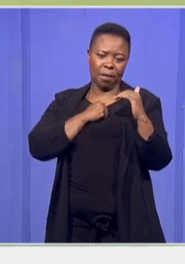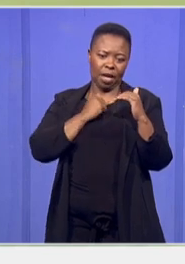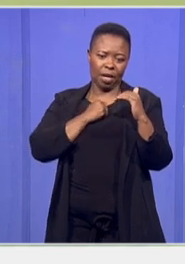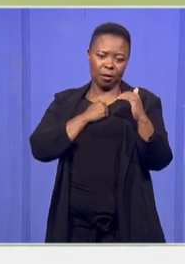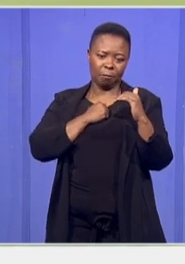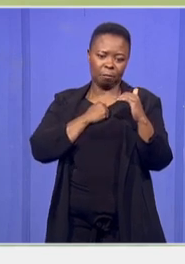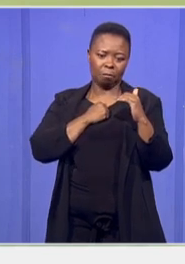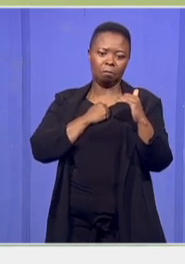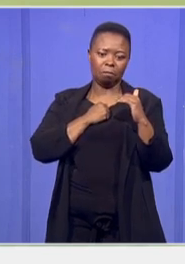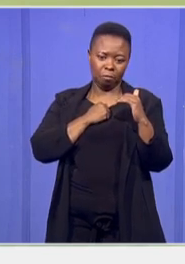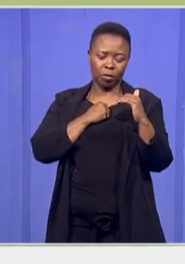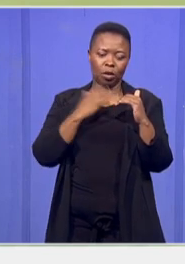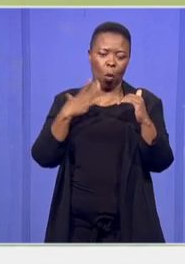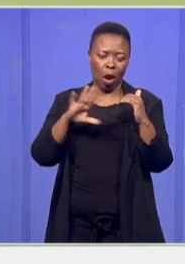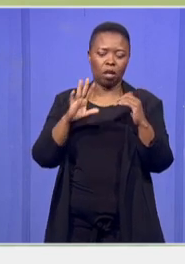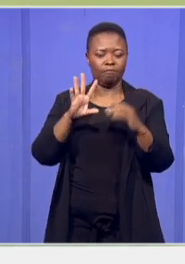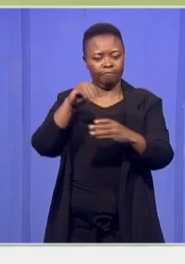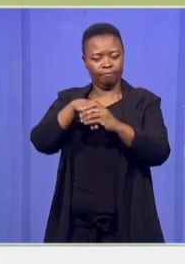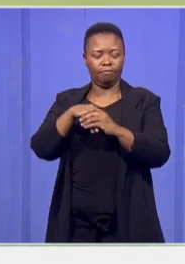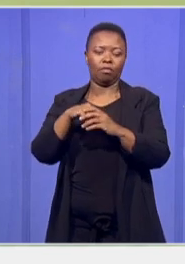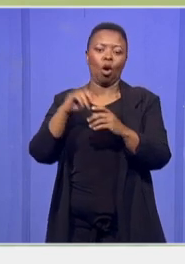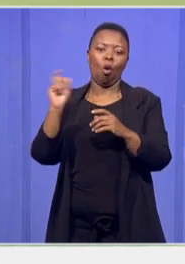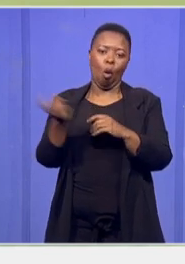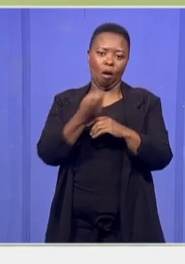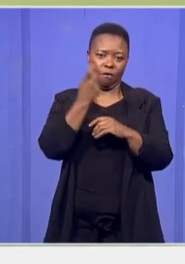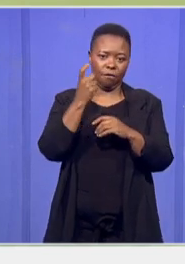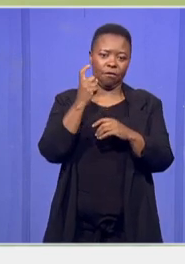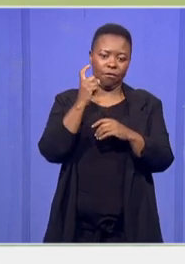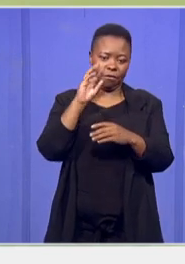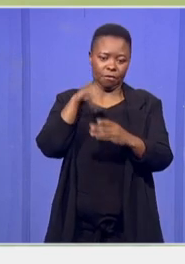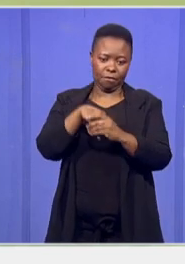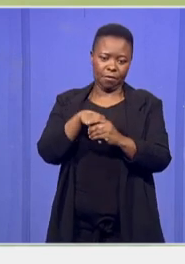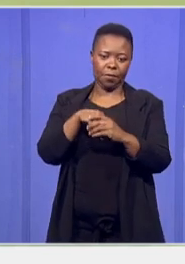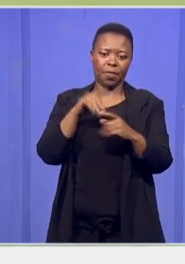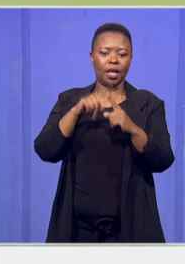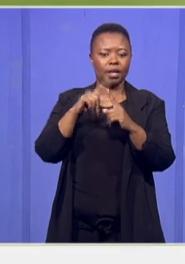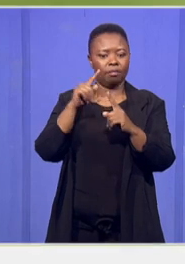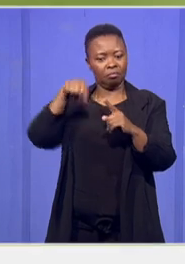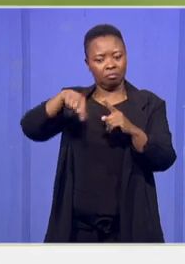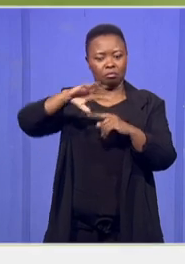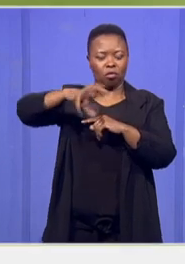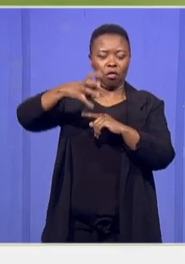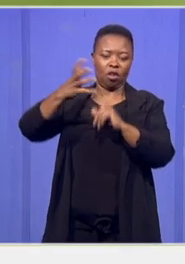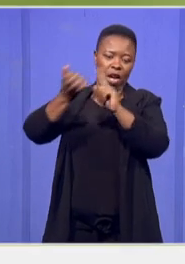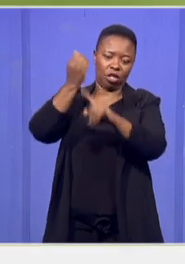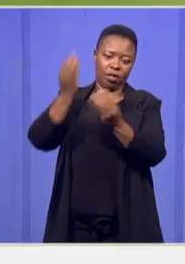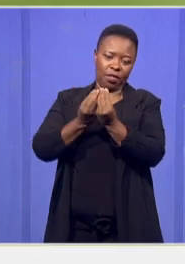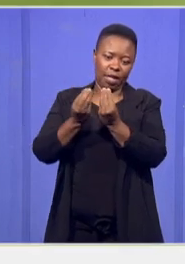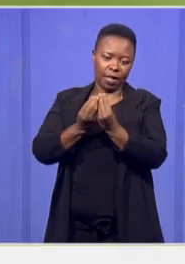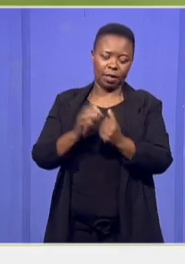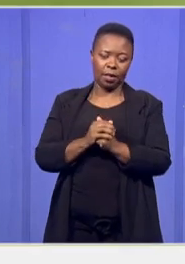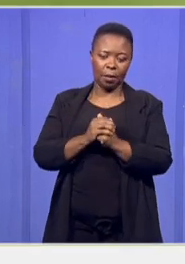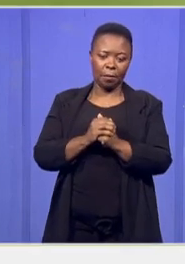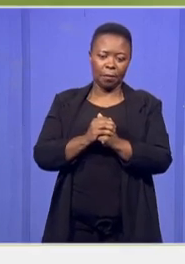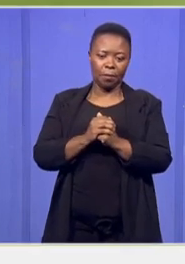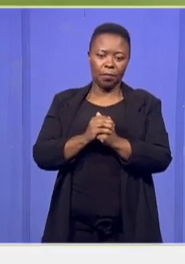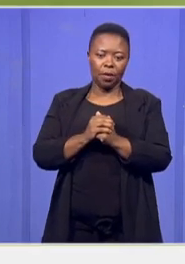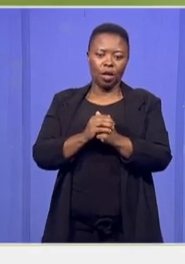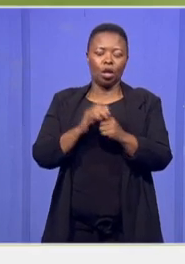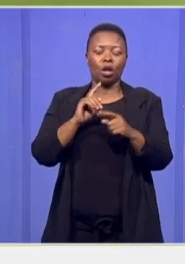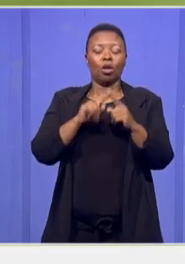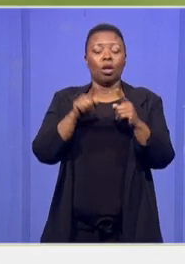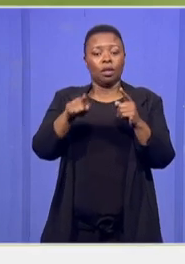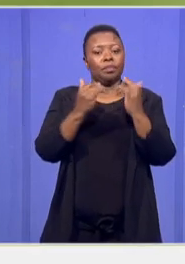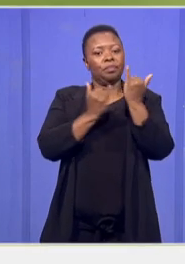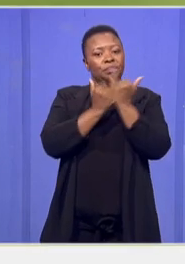to be a pro golfer and achieve things in the pro ranks. Ghana's next move is to be competitive